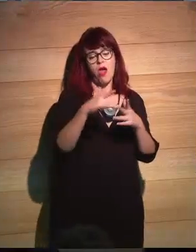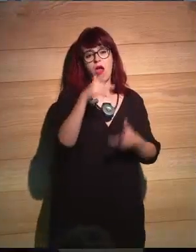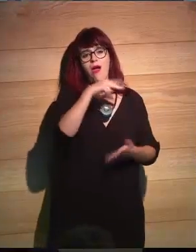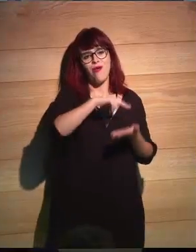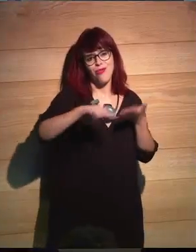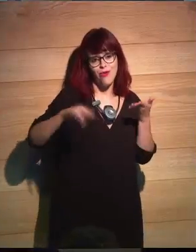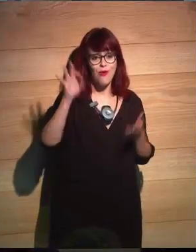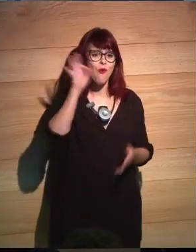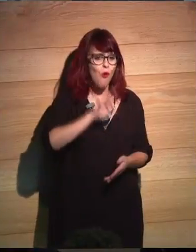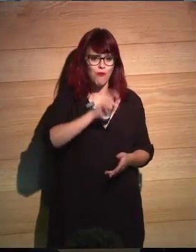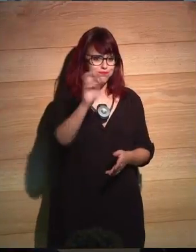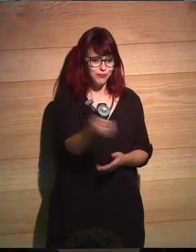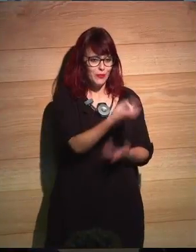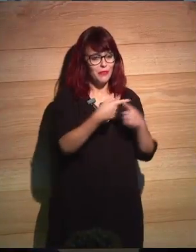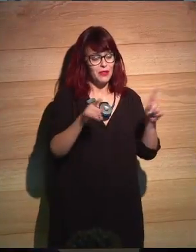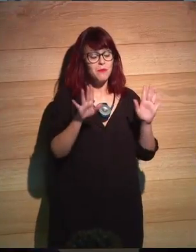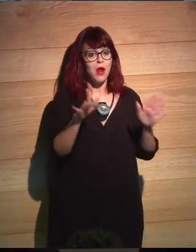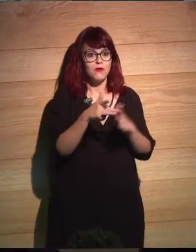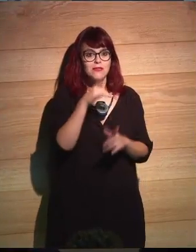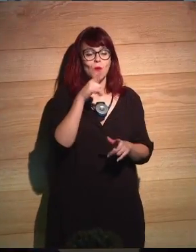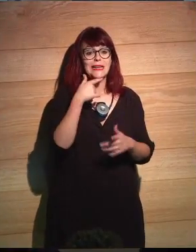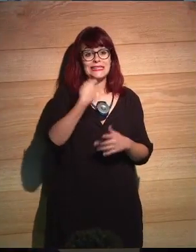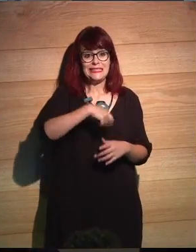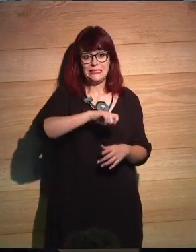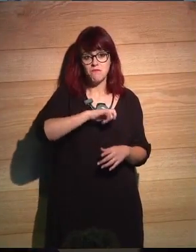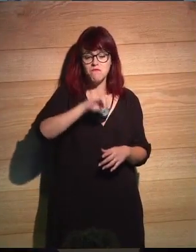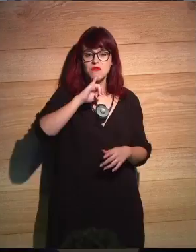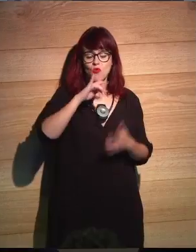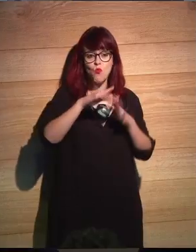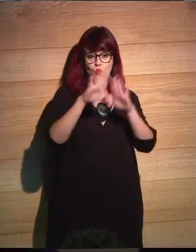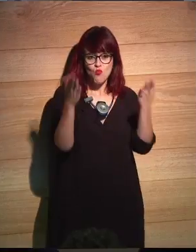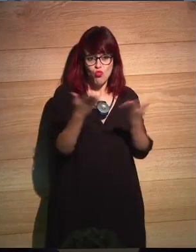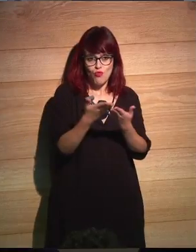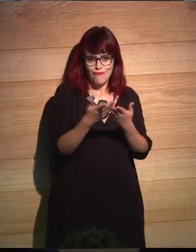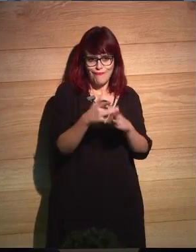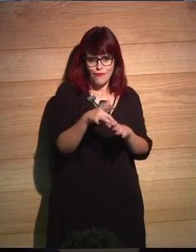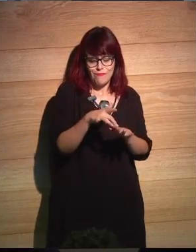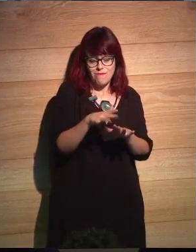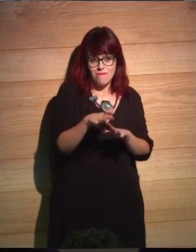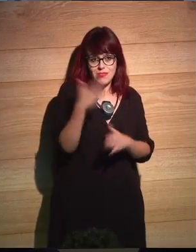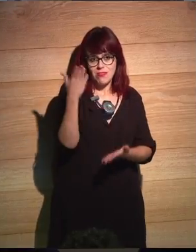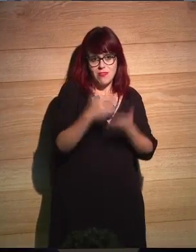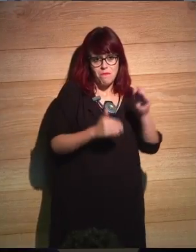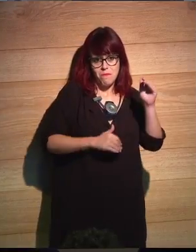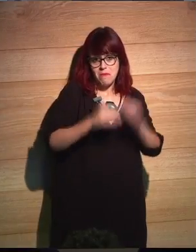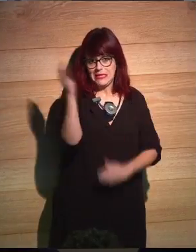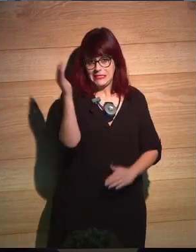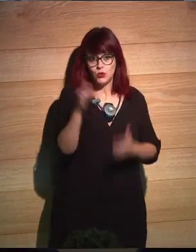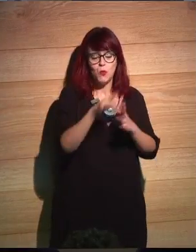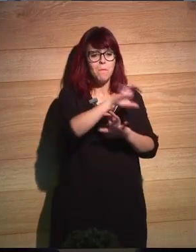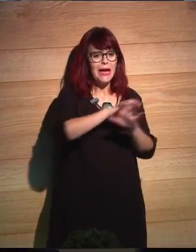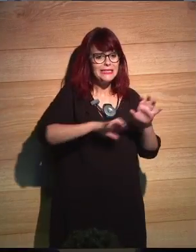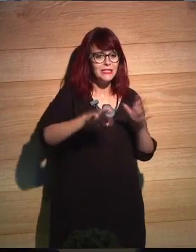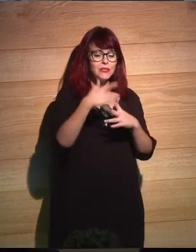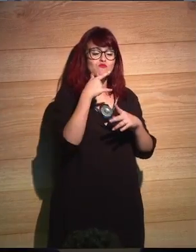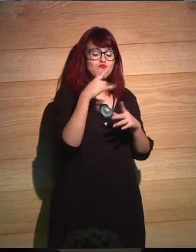written in Catalonian or Basque or Galician language, but it is